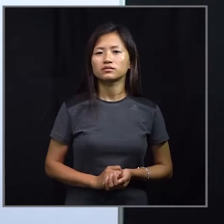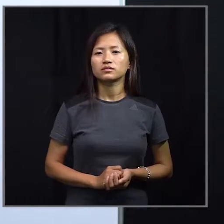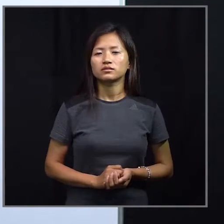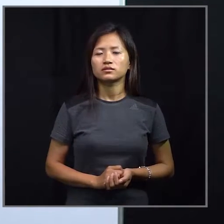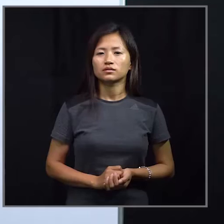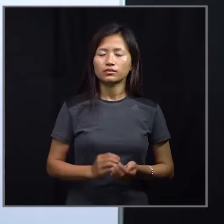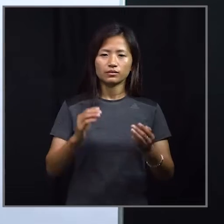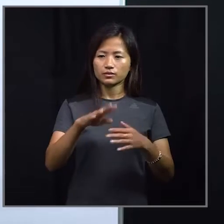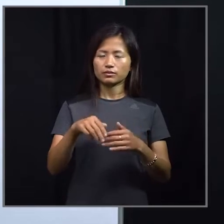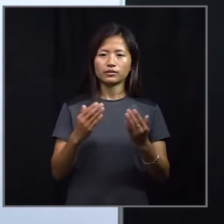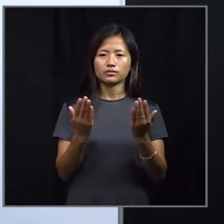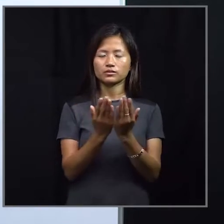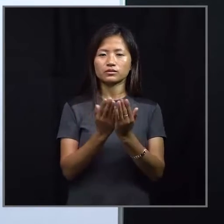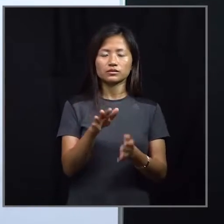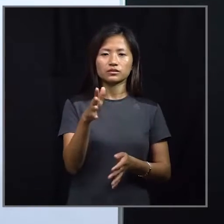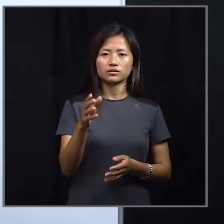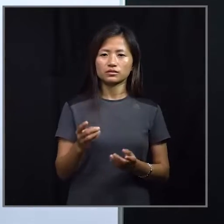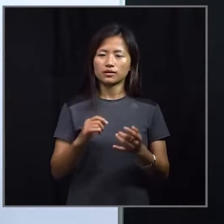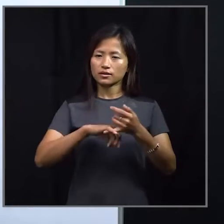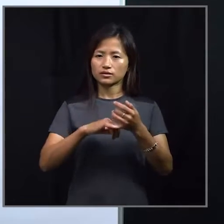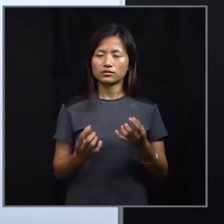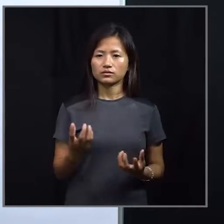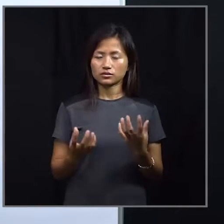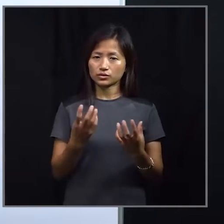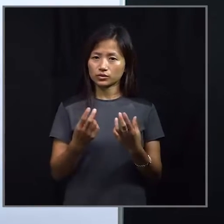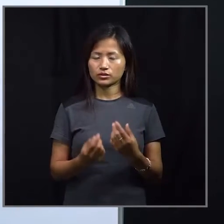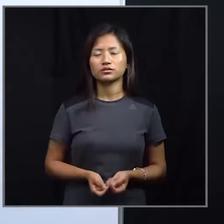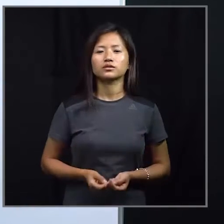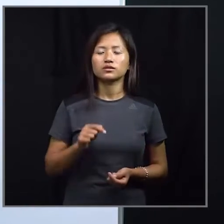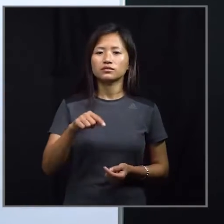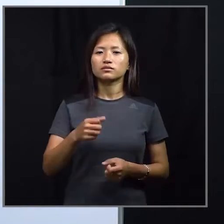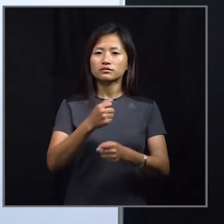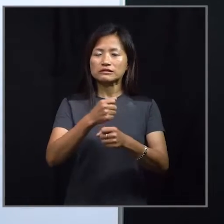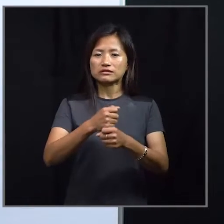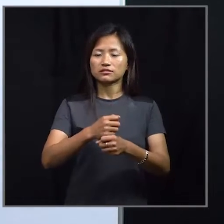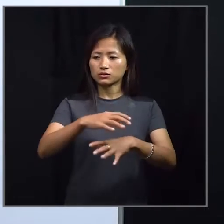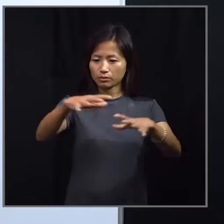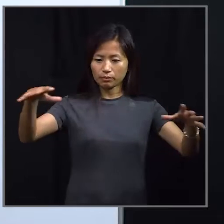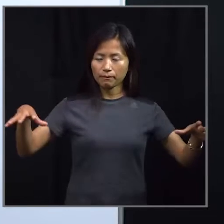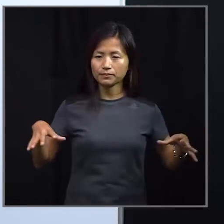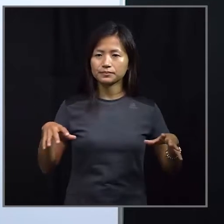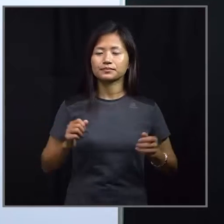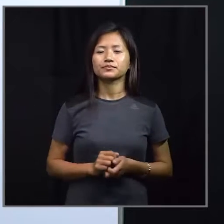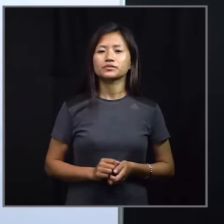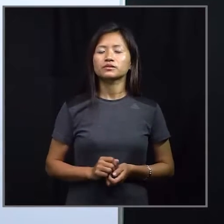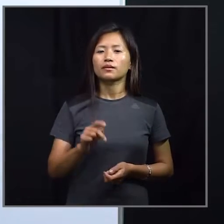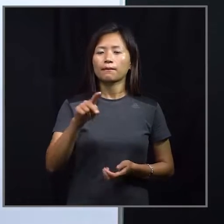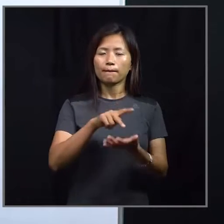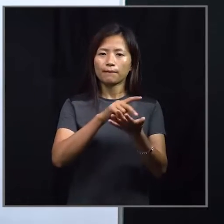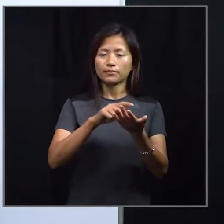we don't study the situation in general. We pick and we study a